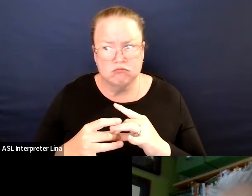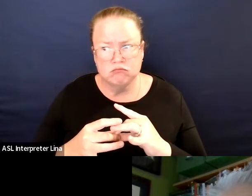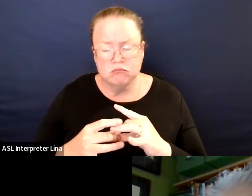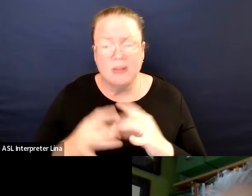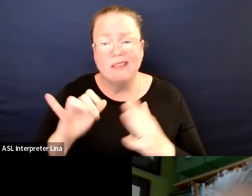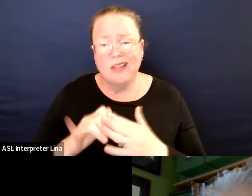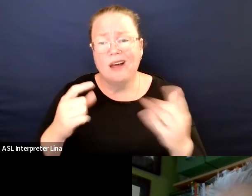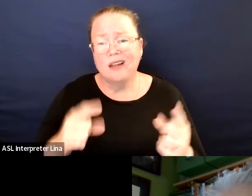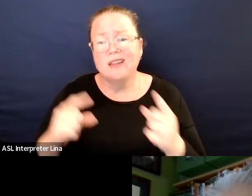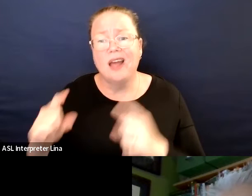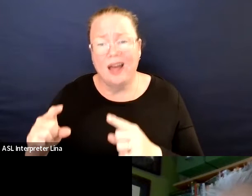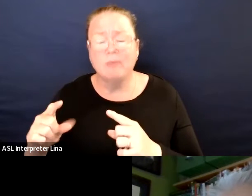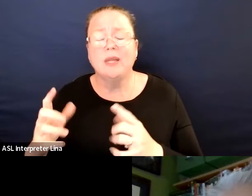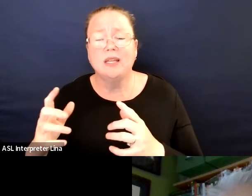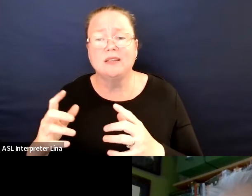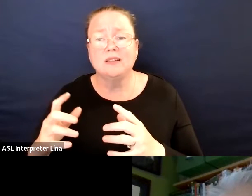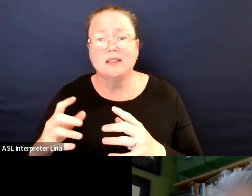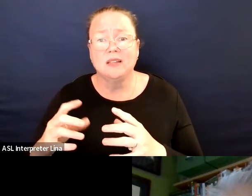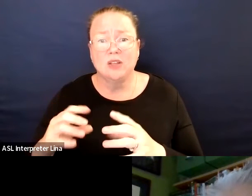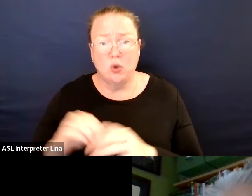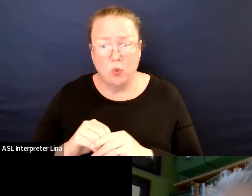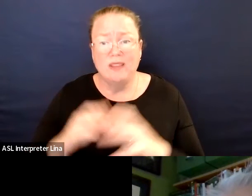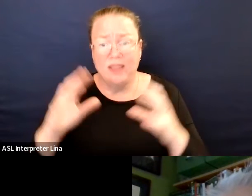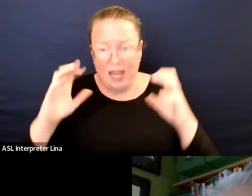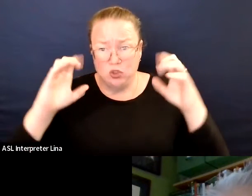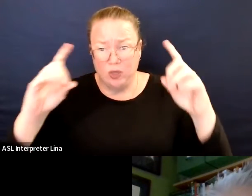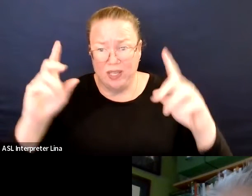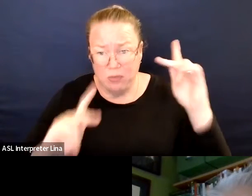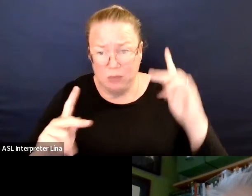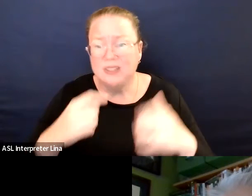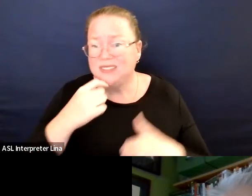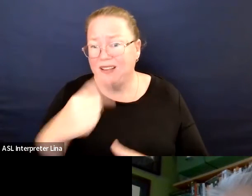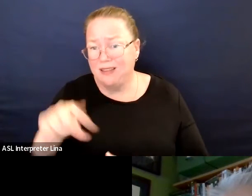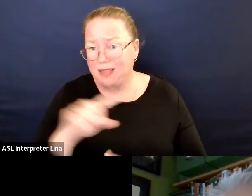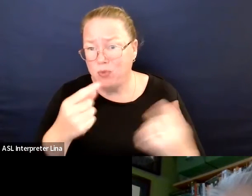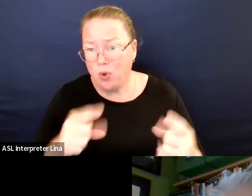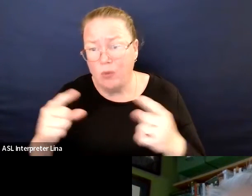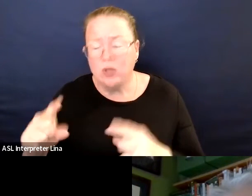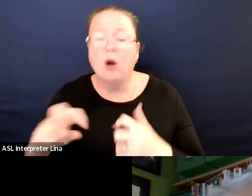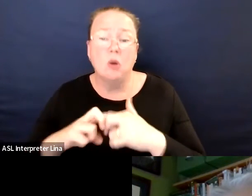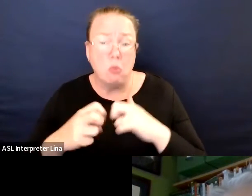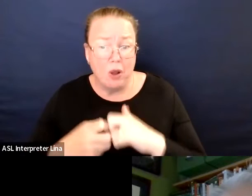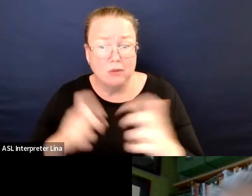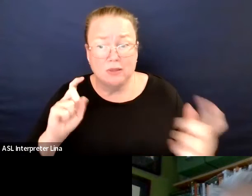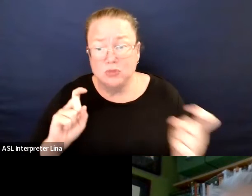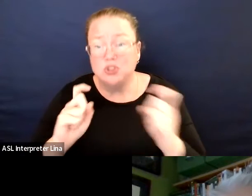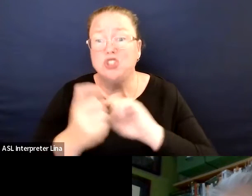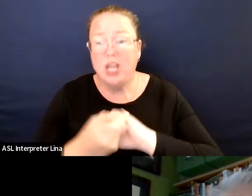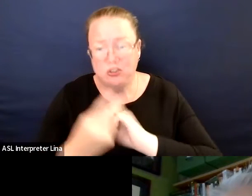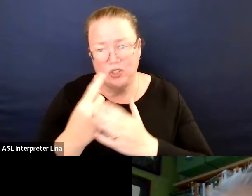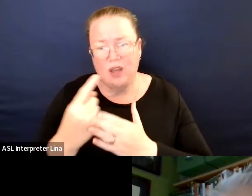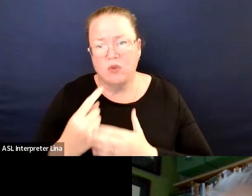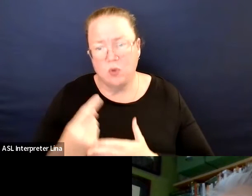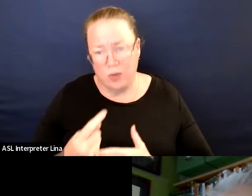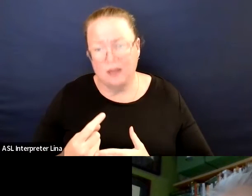coordination that went on in educating people about what was going on, issues were changing on a weekly